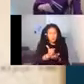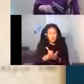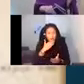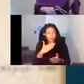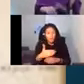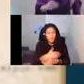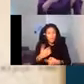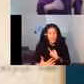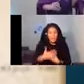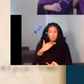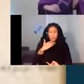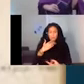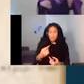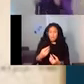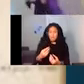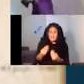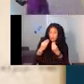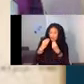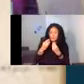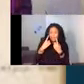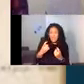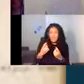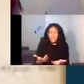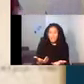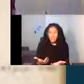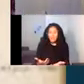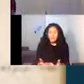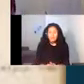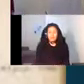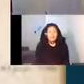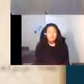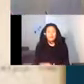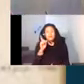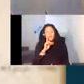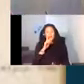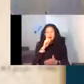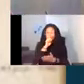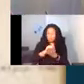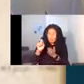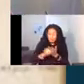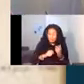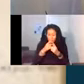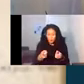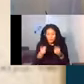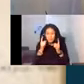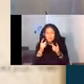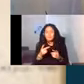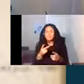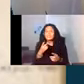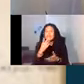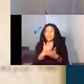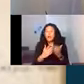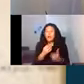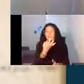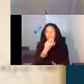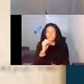early influence of instructive care?" Women were banned from university until the second half of the 1800s, and